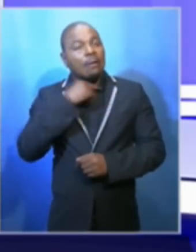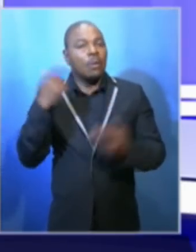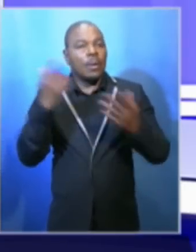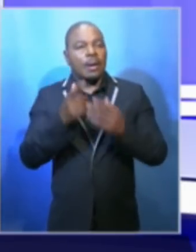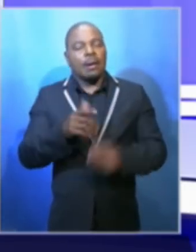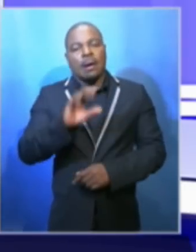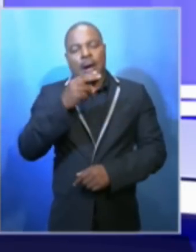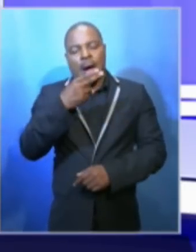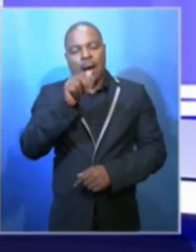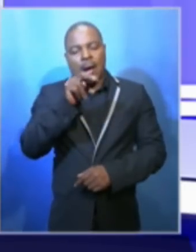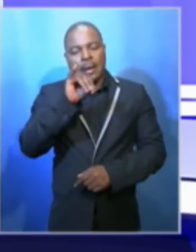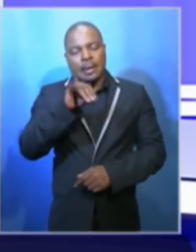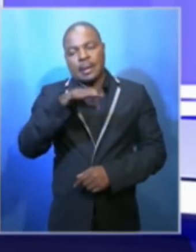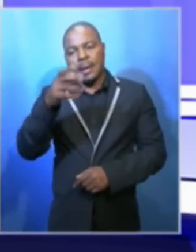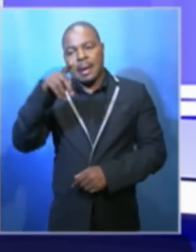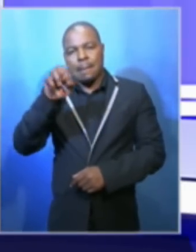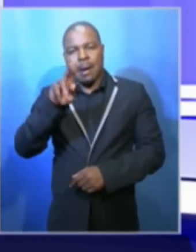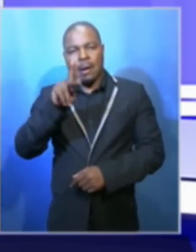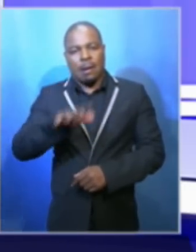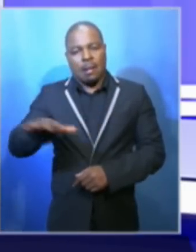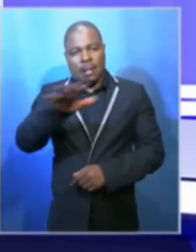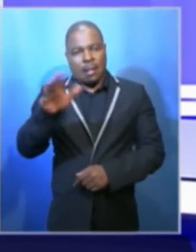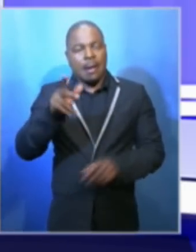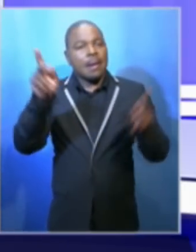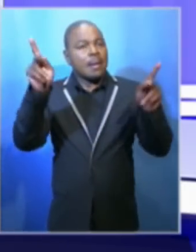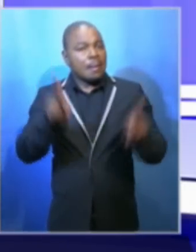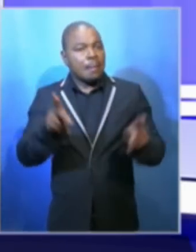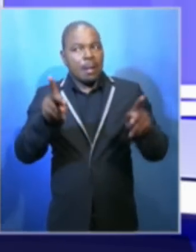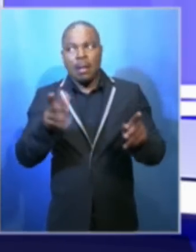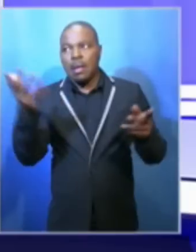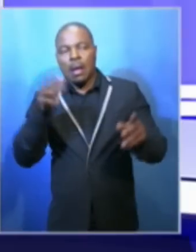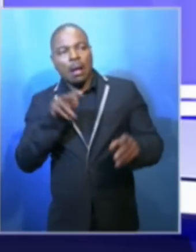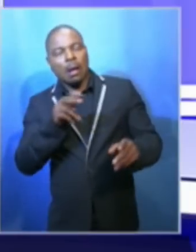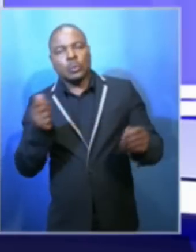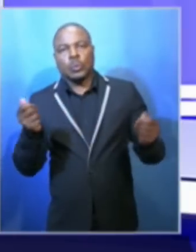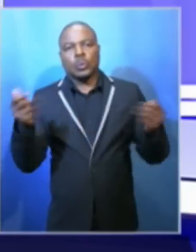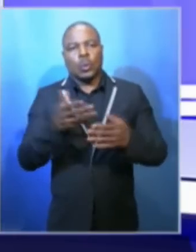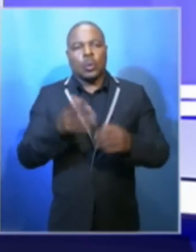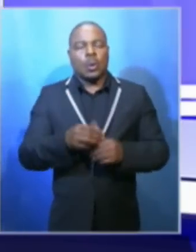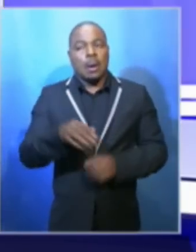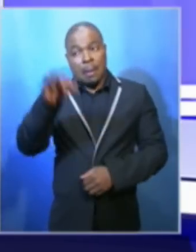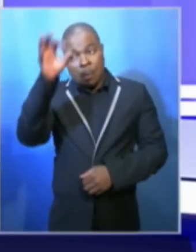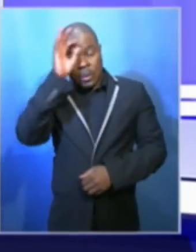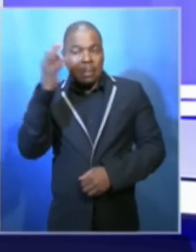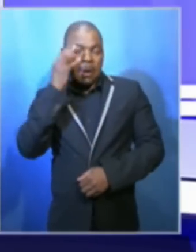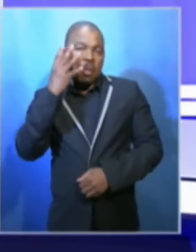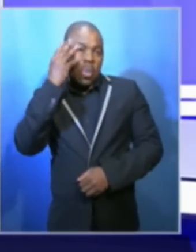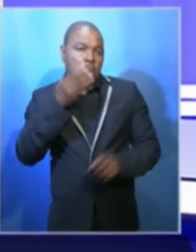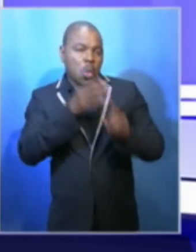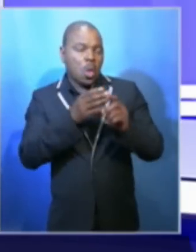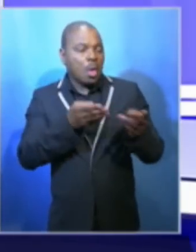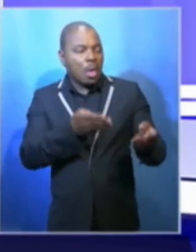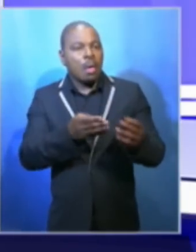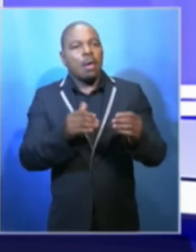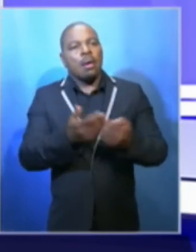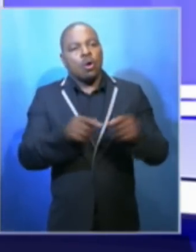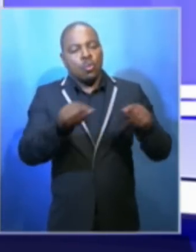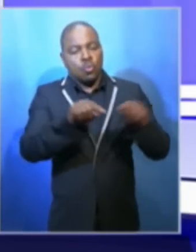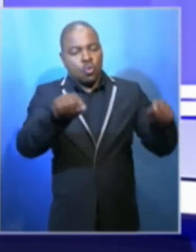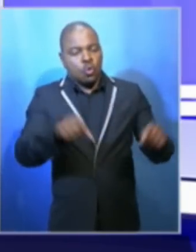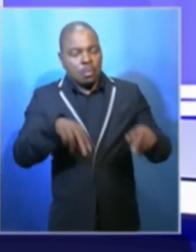Kimberley e tshositse baagi kwa kgaolong eo. Mapodisa re mogodi yo o fitlhetswe fo fatshe ka fa teng ga phaposi ya